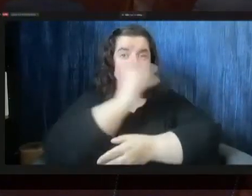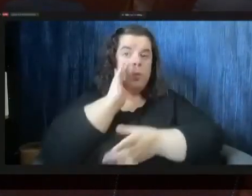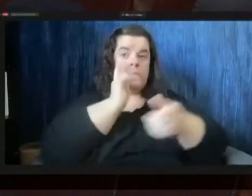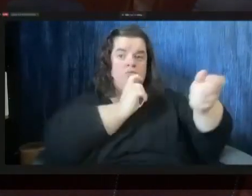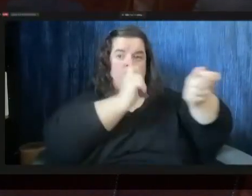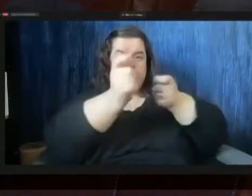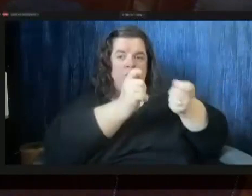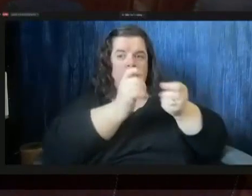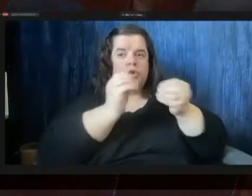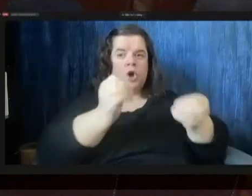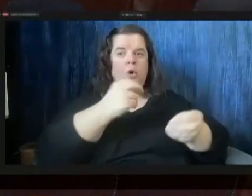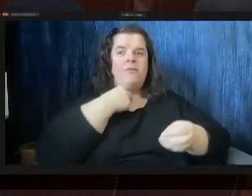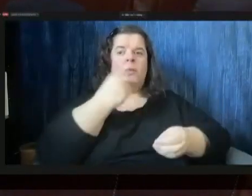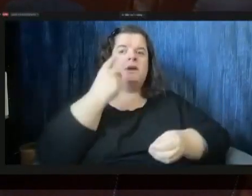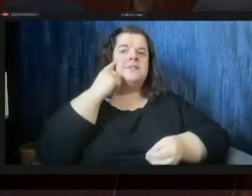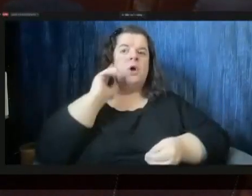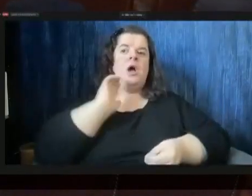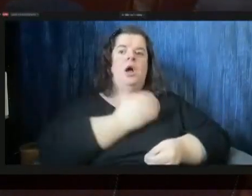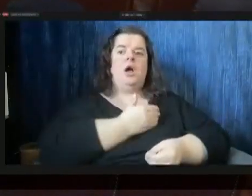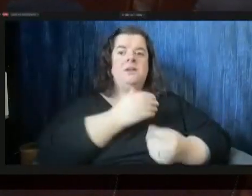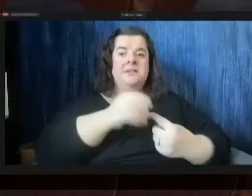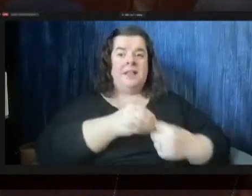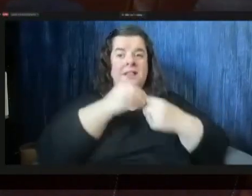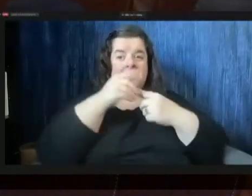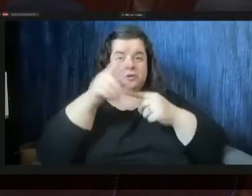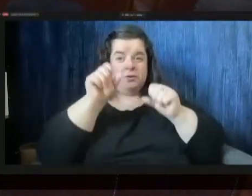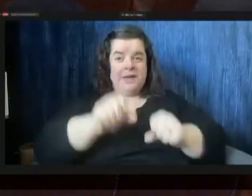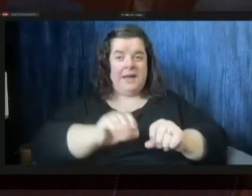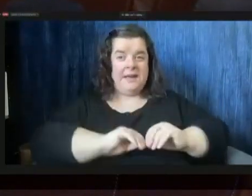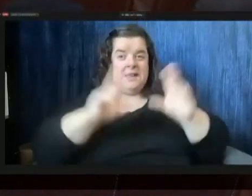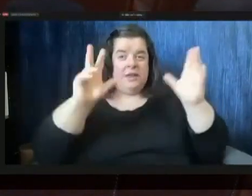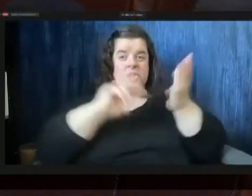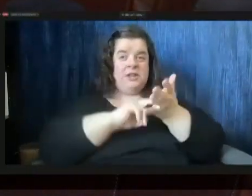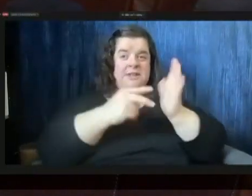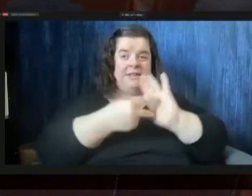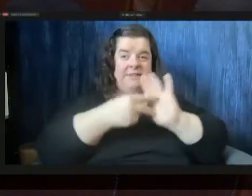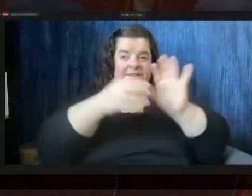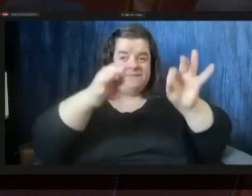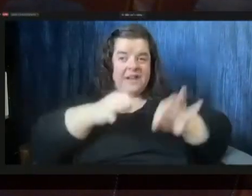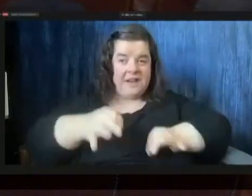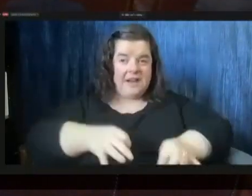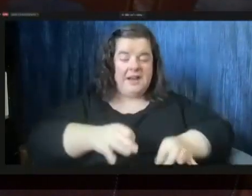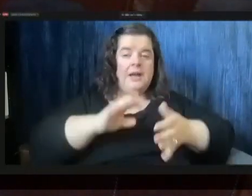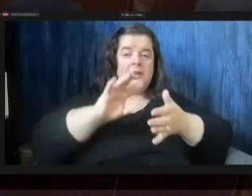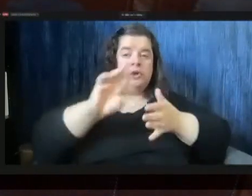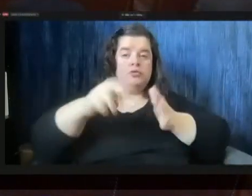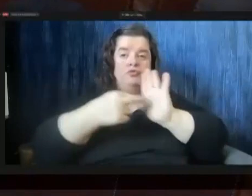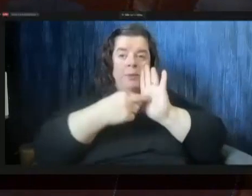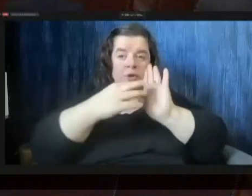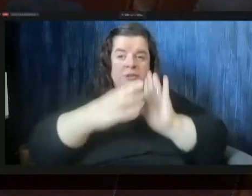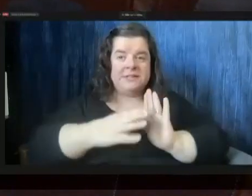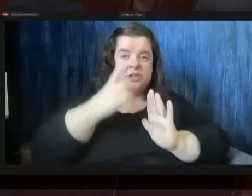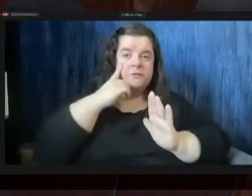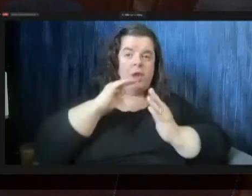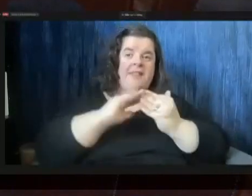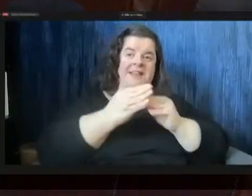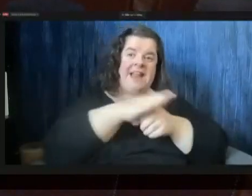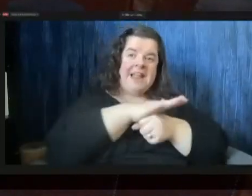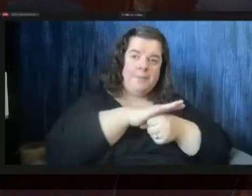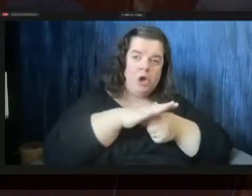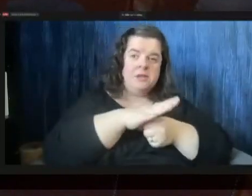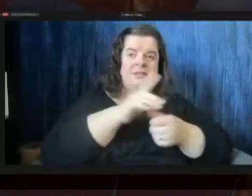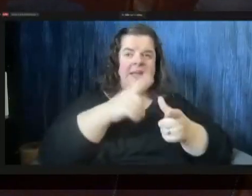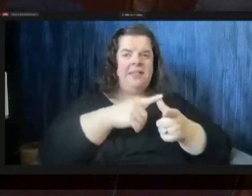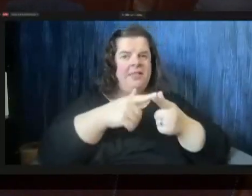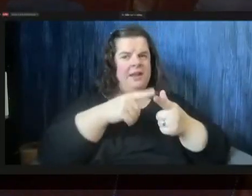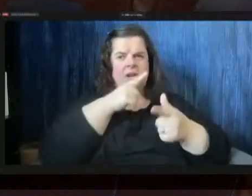any voice at all. So unless you can clearly define who represents the neighborhoods, then I